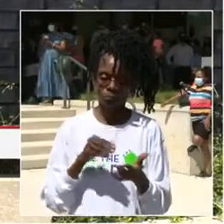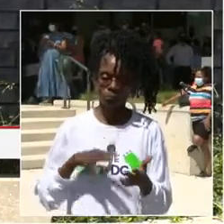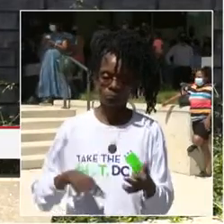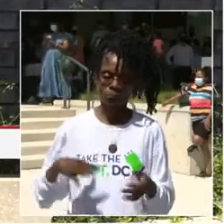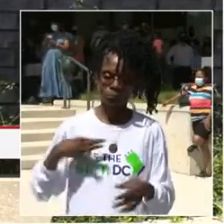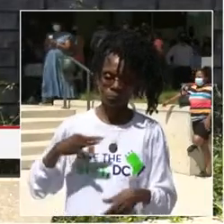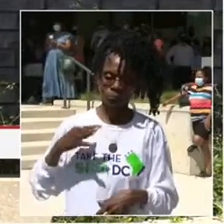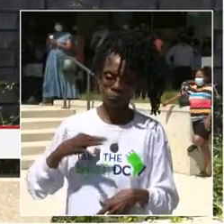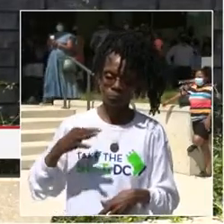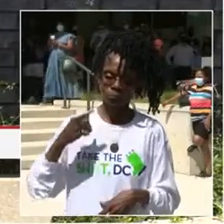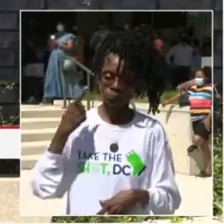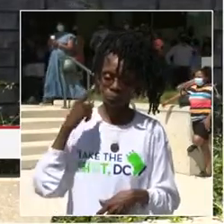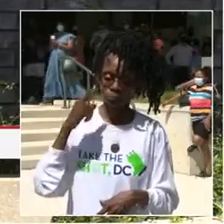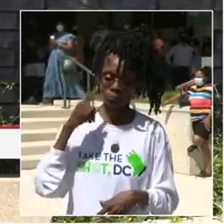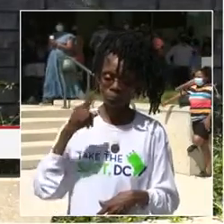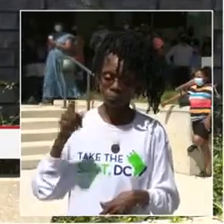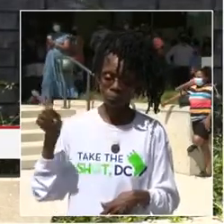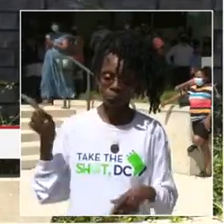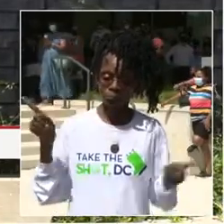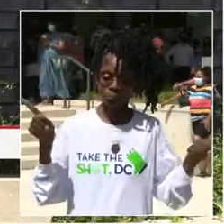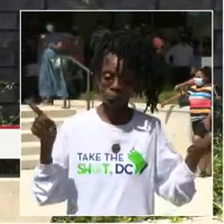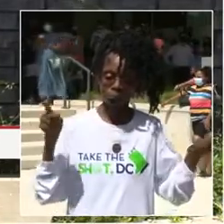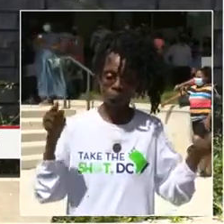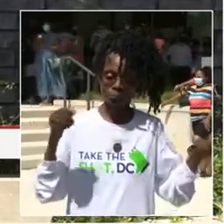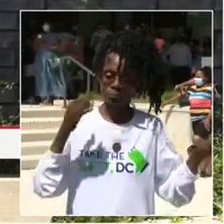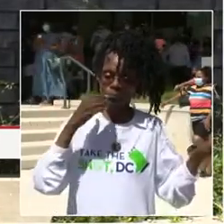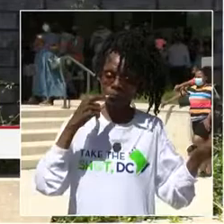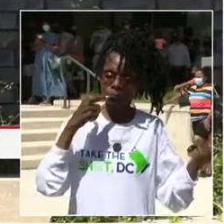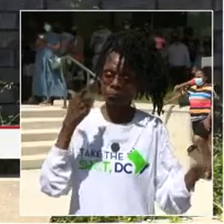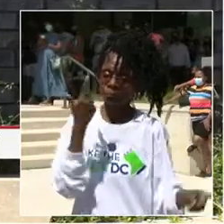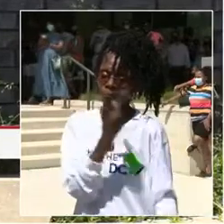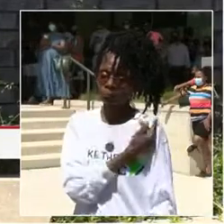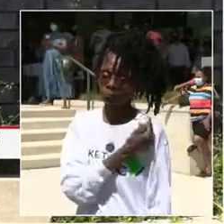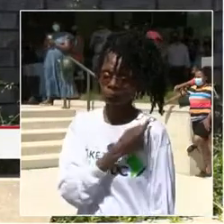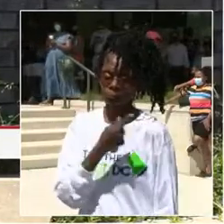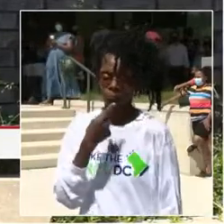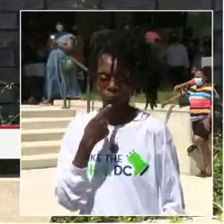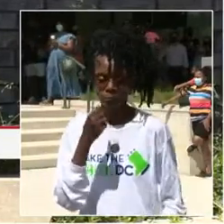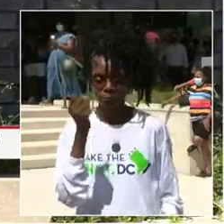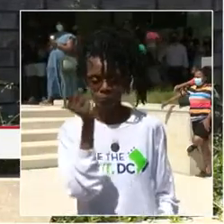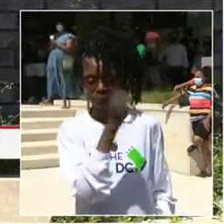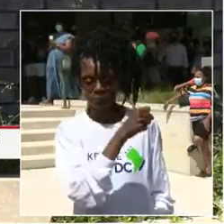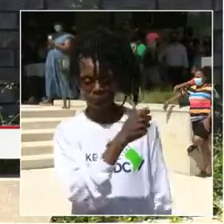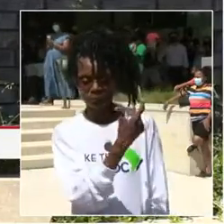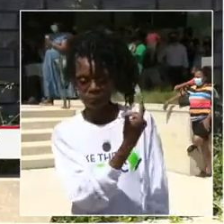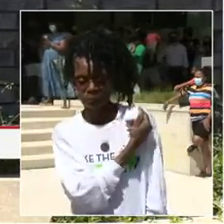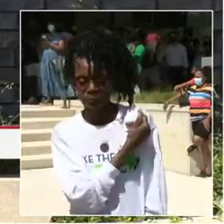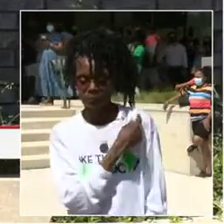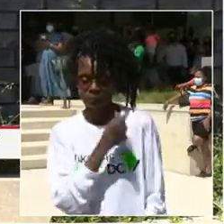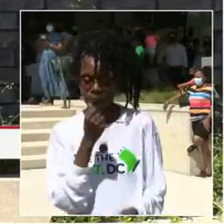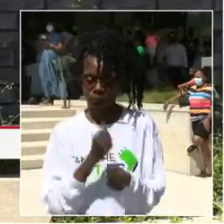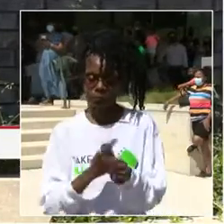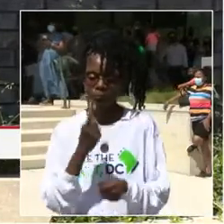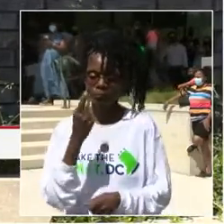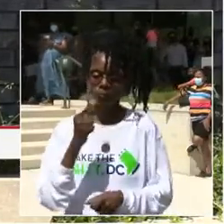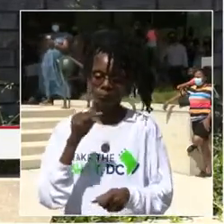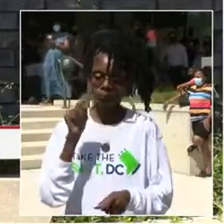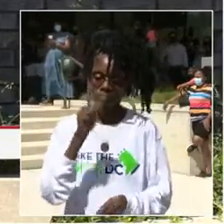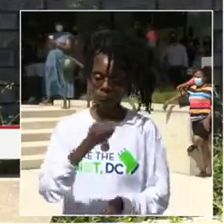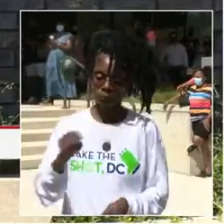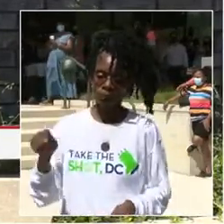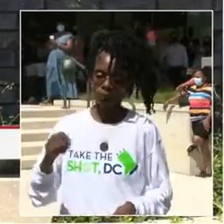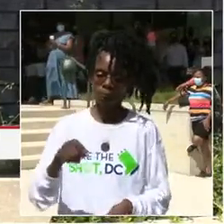what? Vaccination. Every one of them. And so we